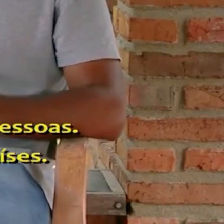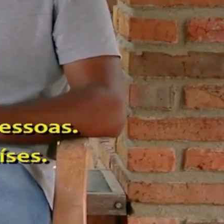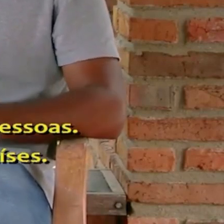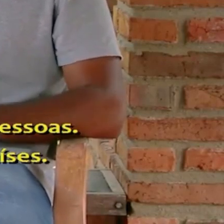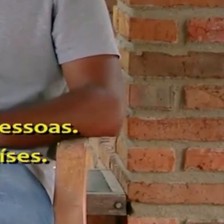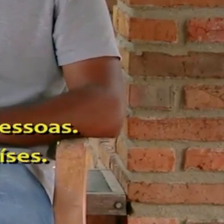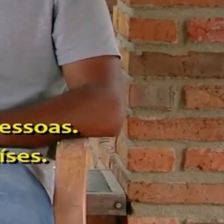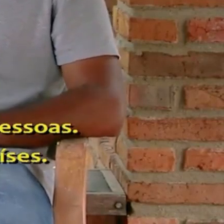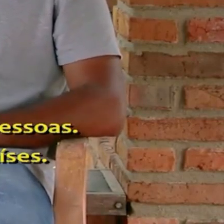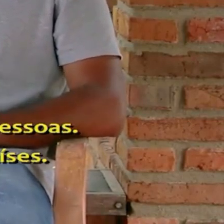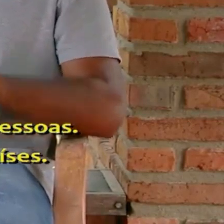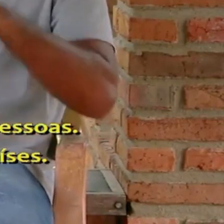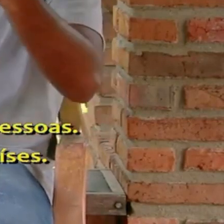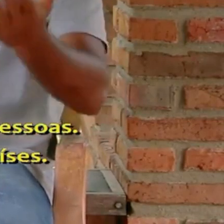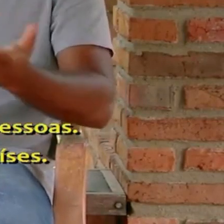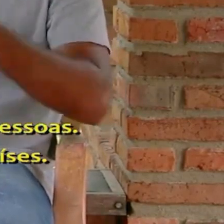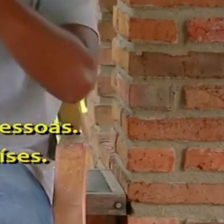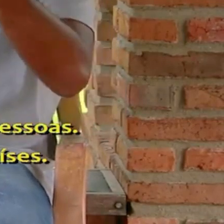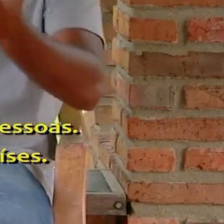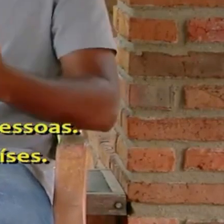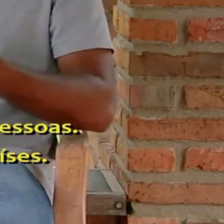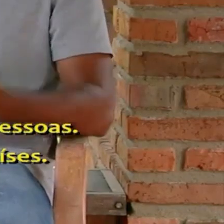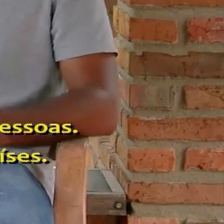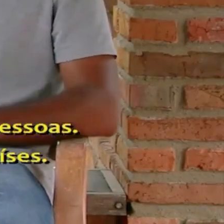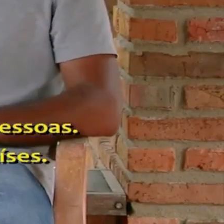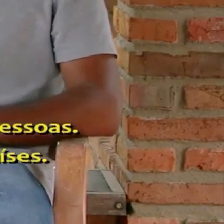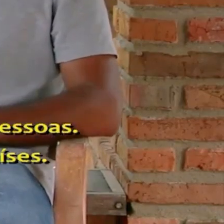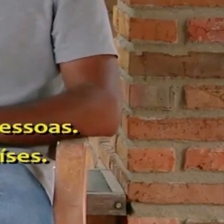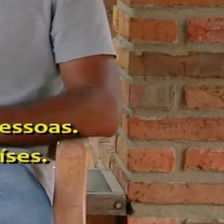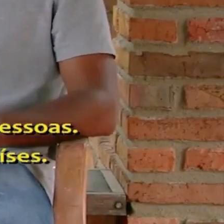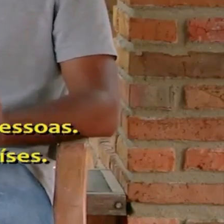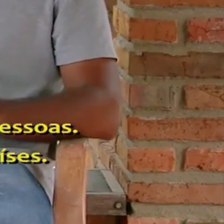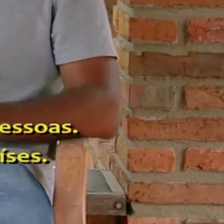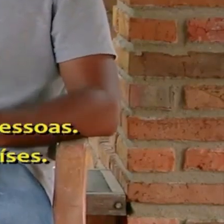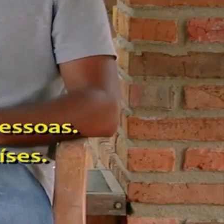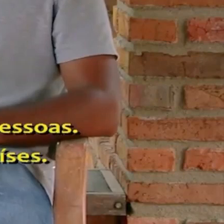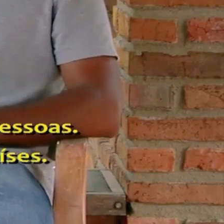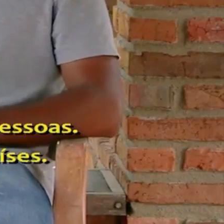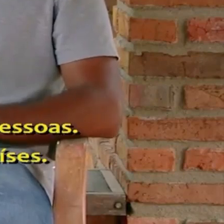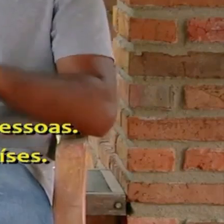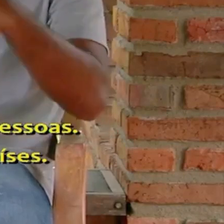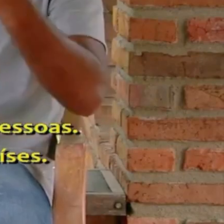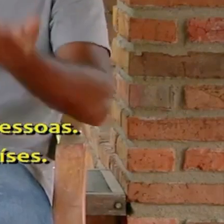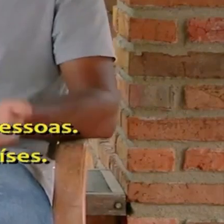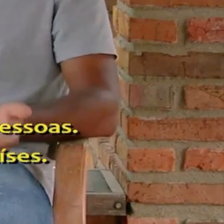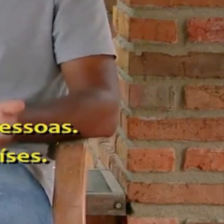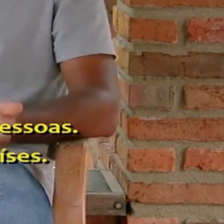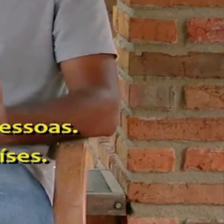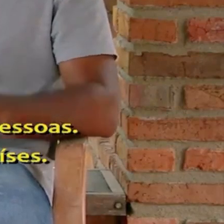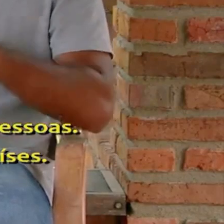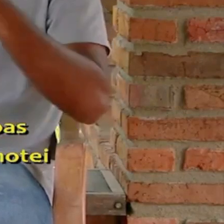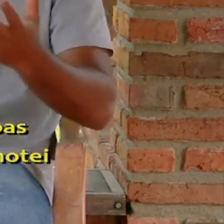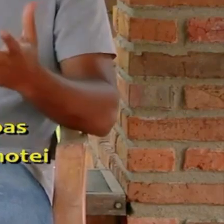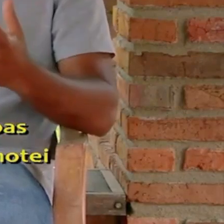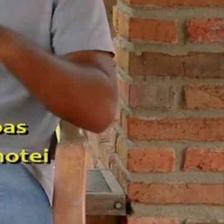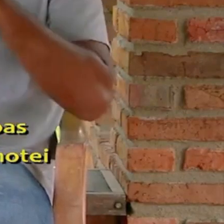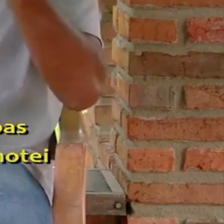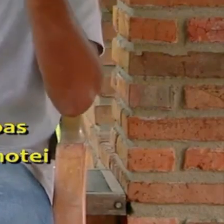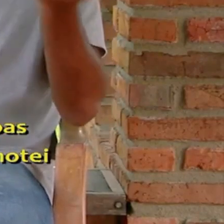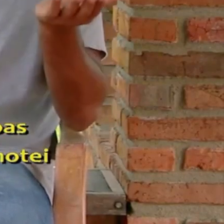than I speak in general. And in Pernambuco, what's different? Actually, when